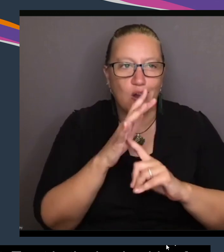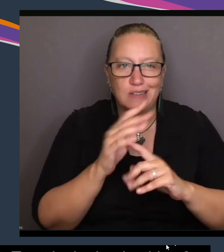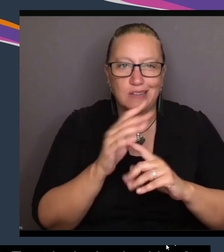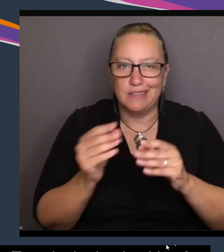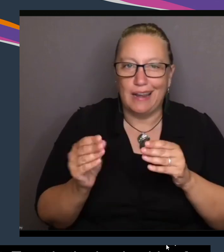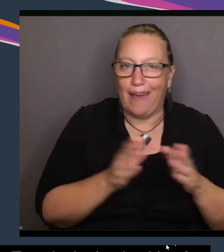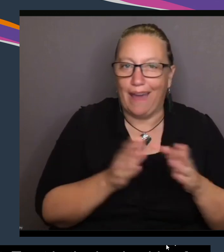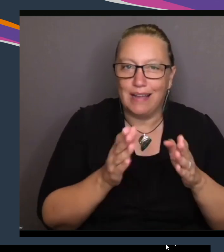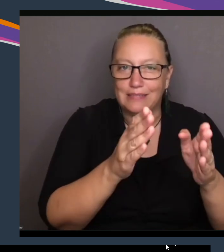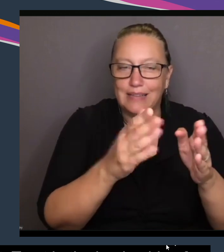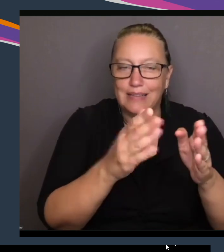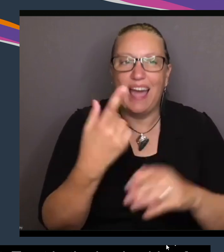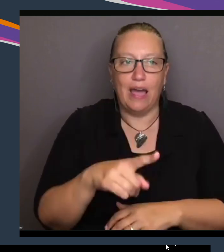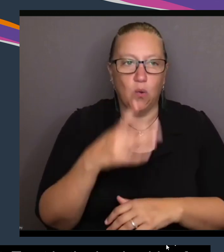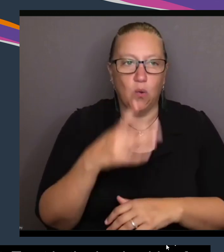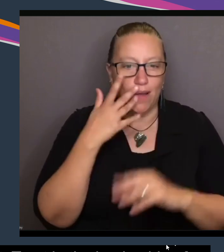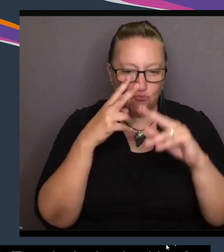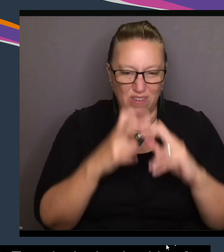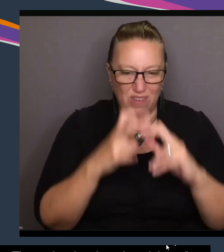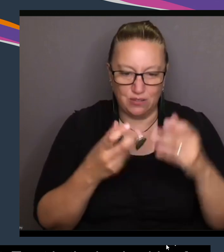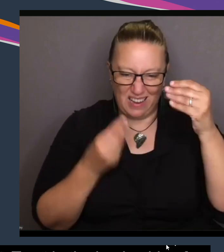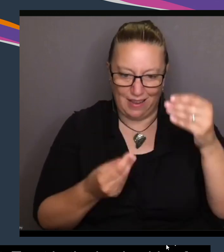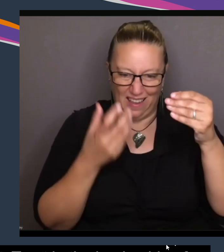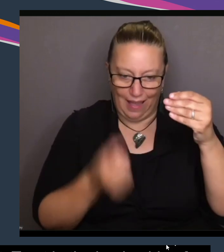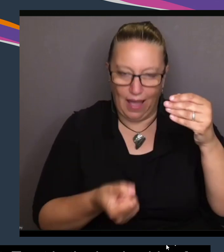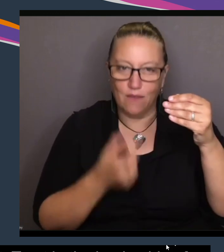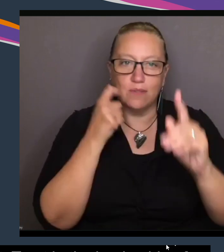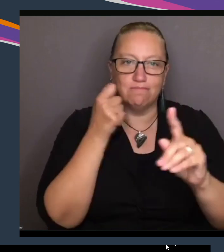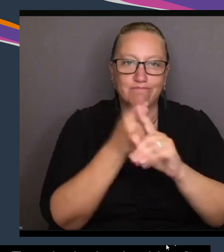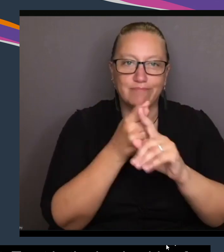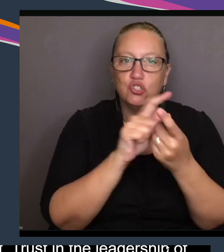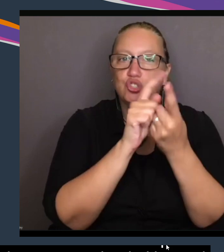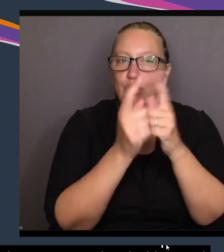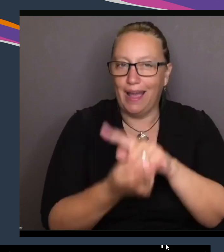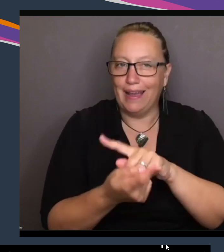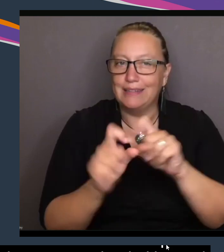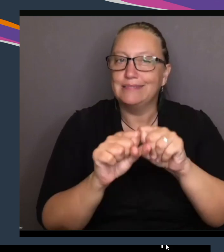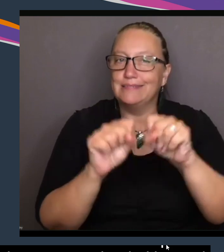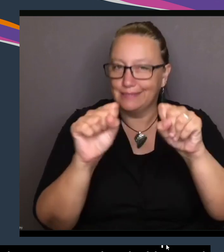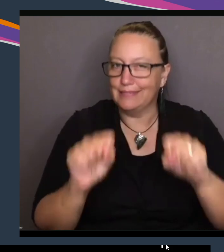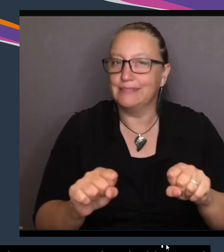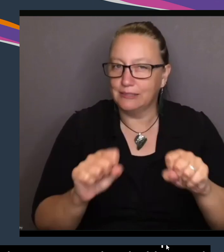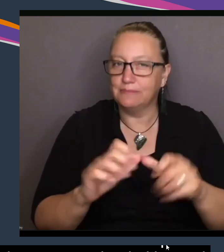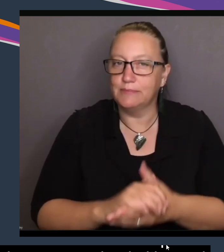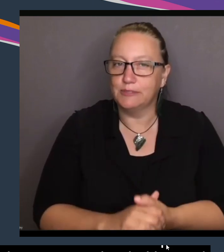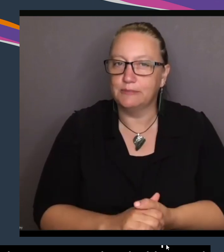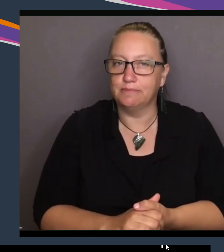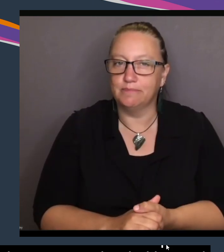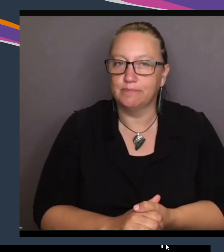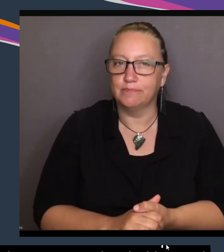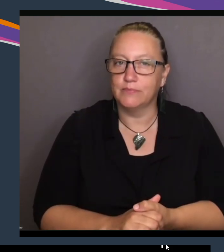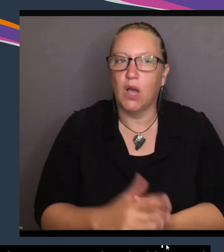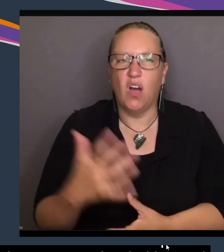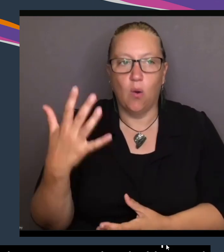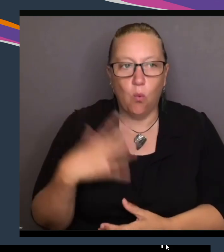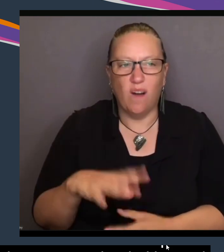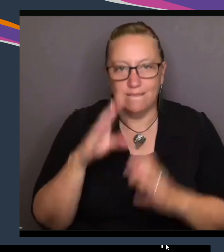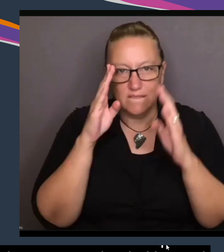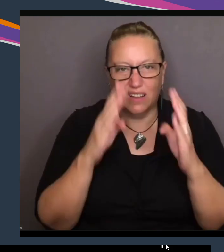systems. This round focuses on two areas that deeply affect everyday life: